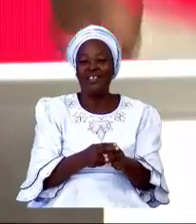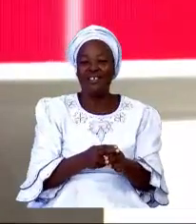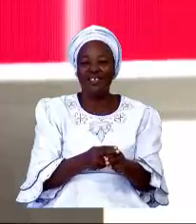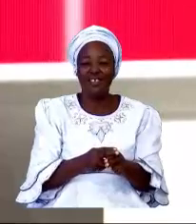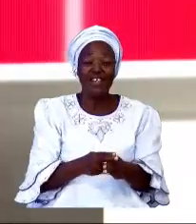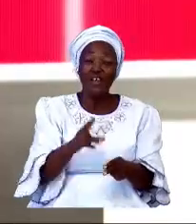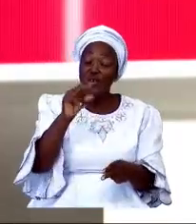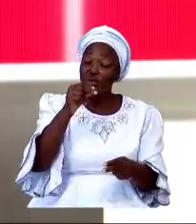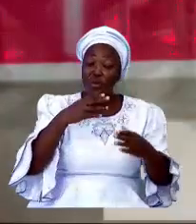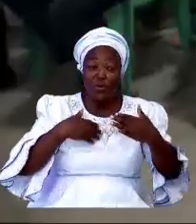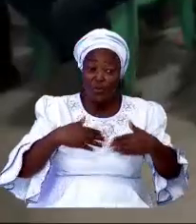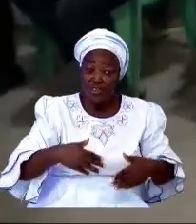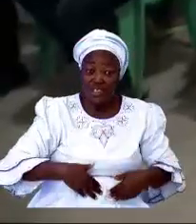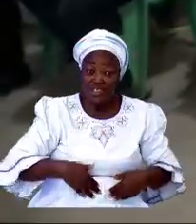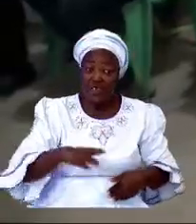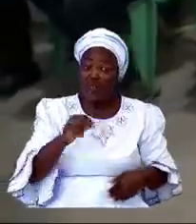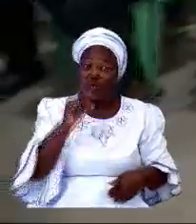baton off your hand.